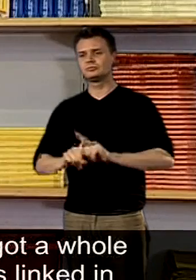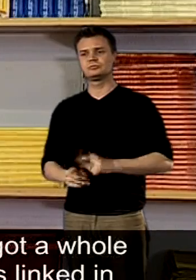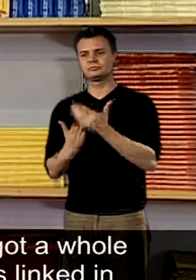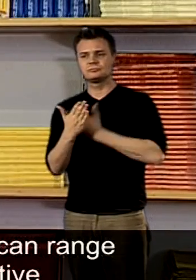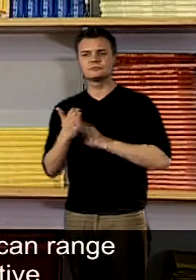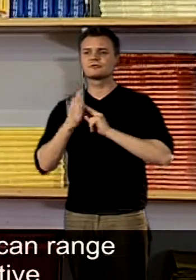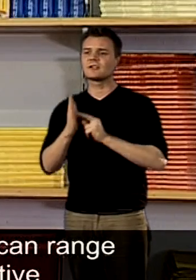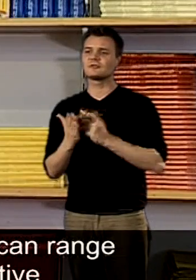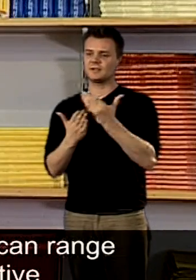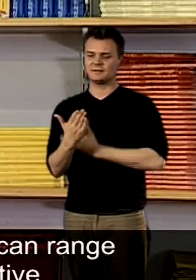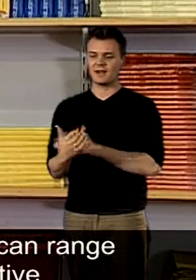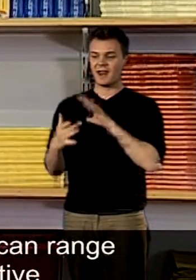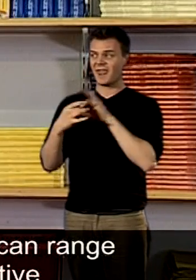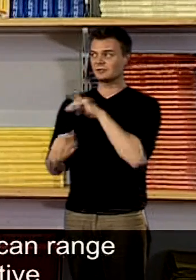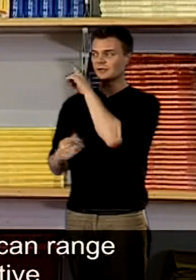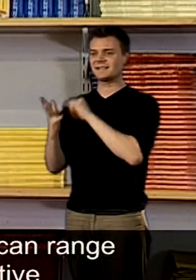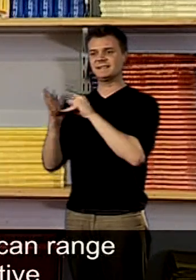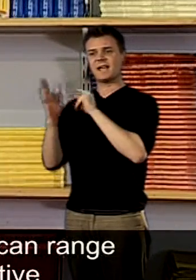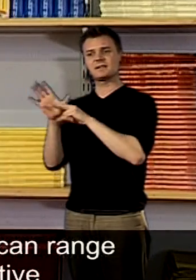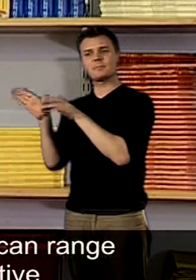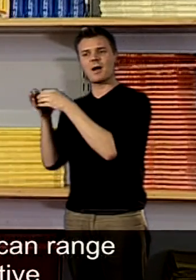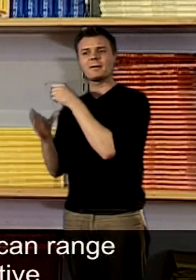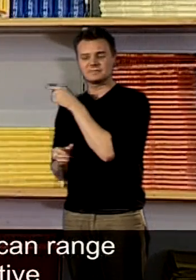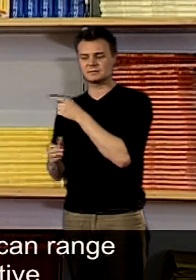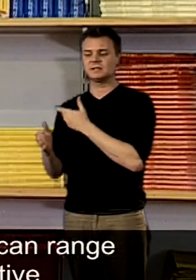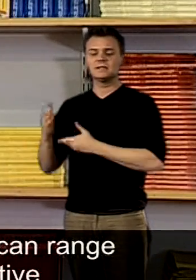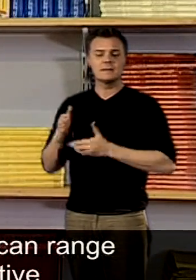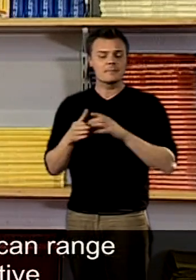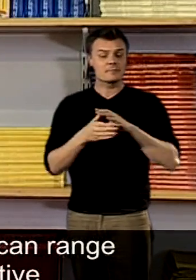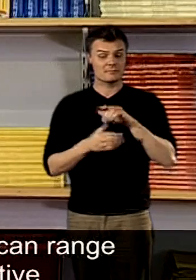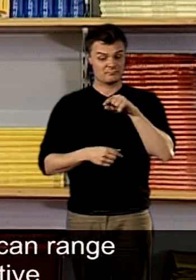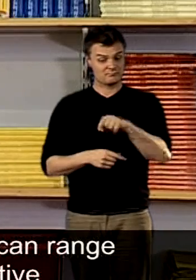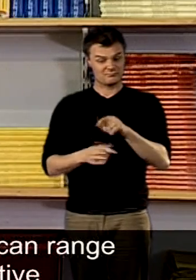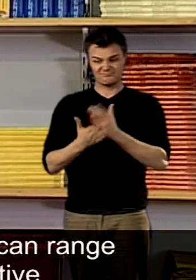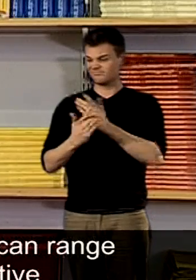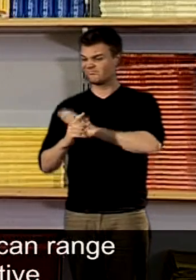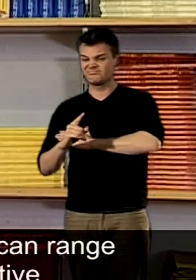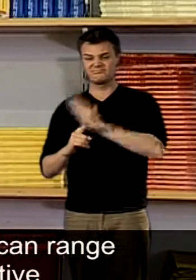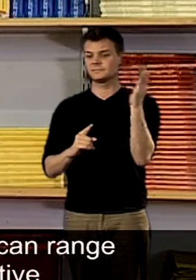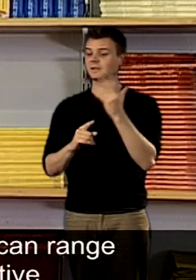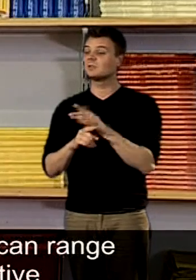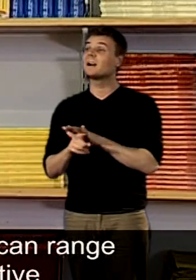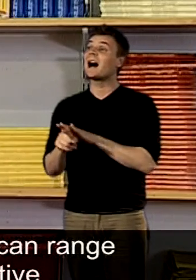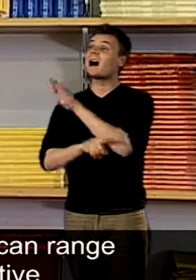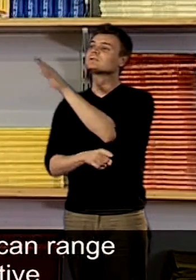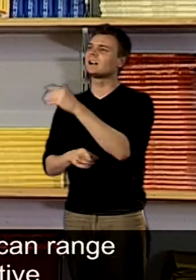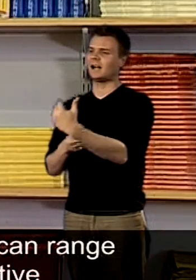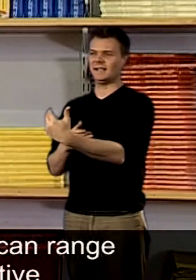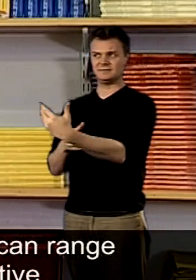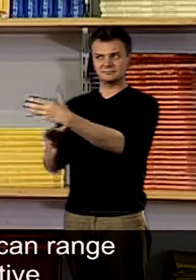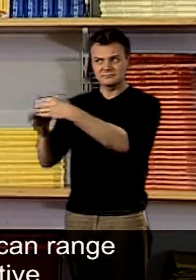school that's linked in with the SEN department and that can range from outside intervention